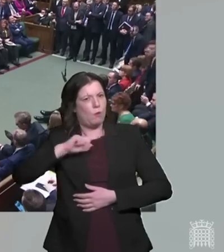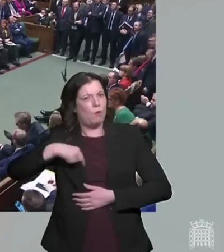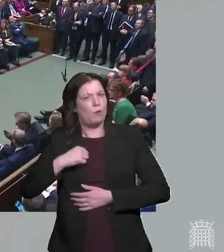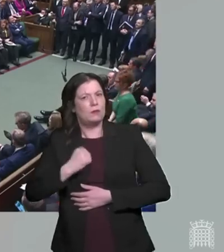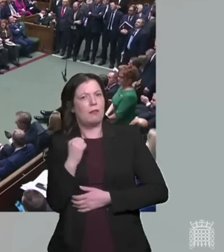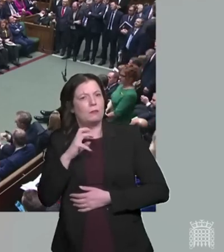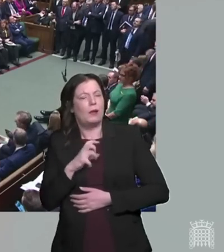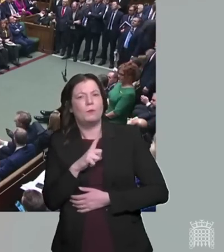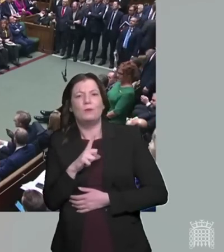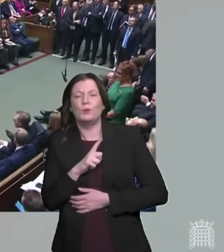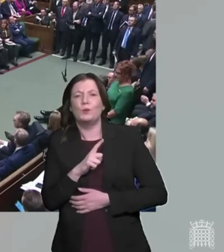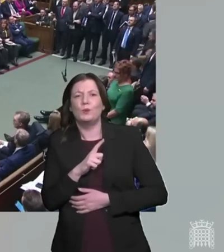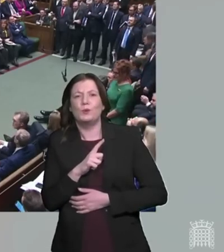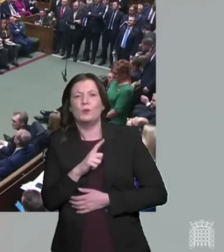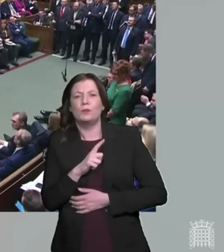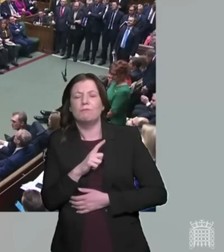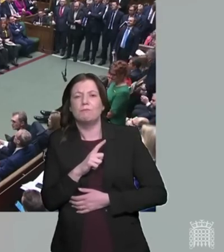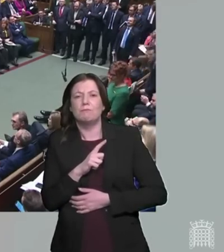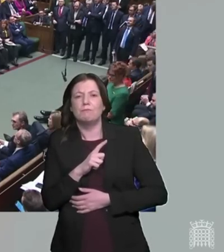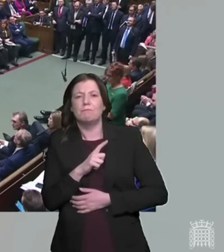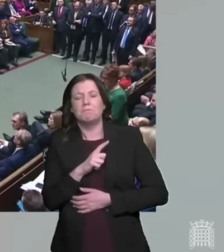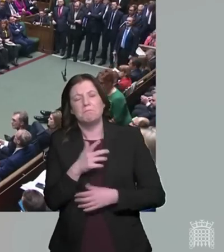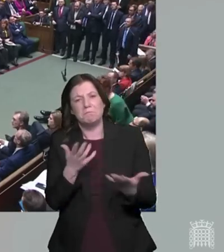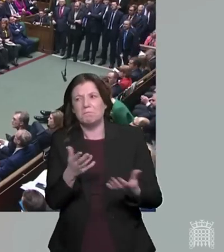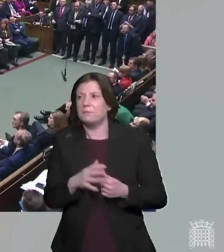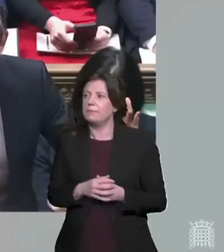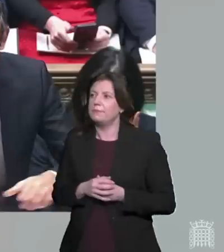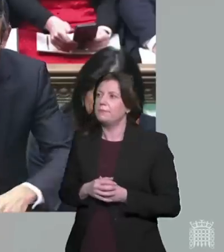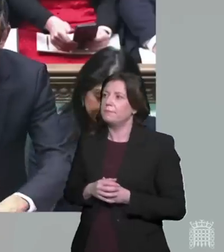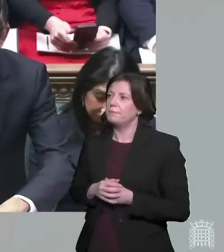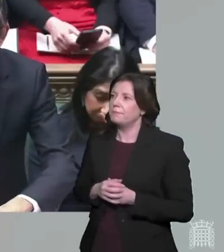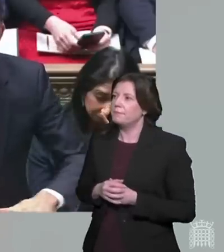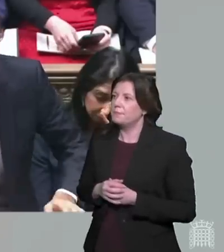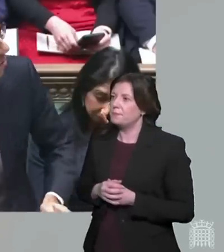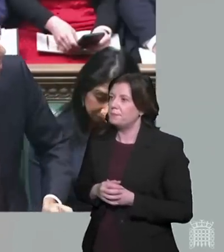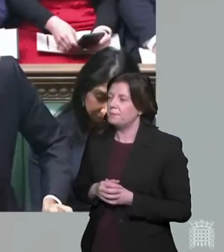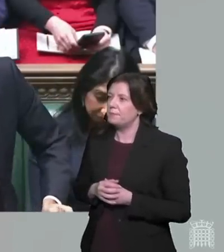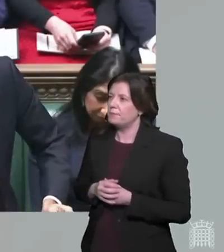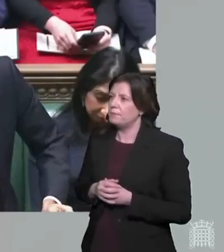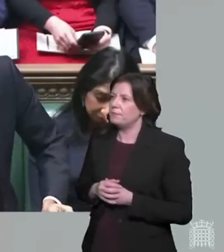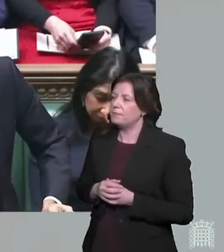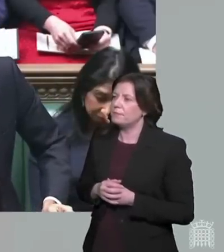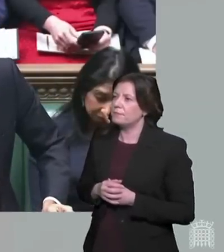Prime Minister. Well, Mr. Speaker, it's disappointing that the honourable